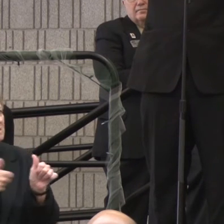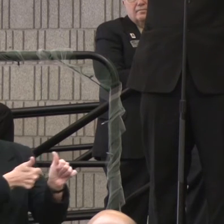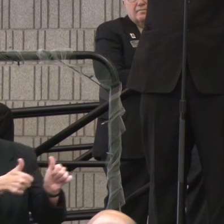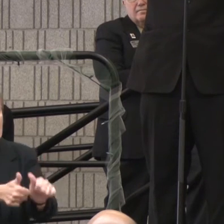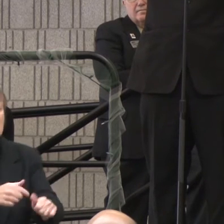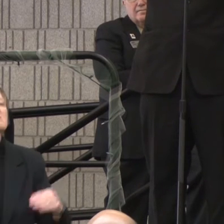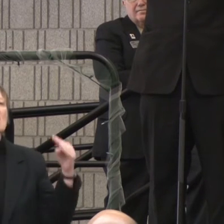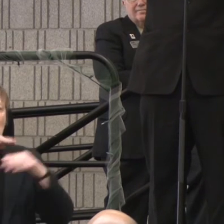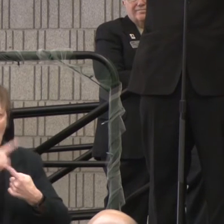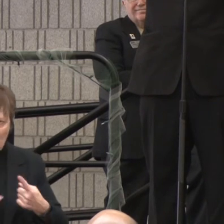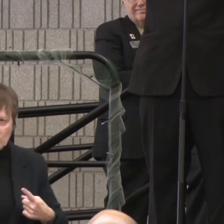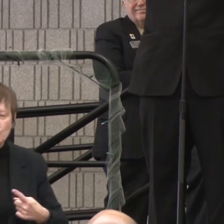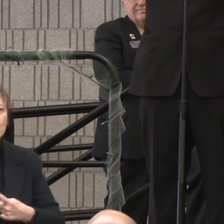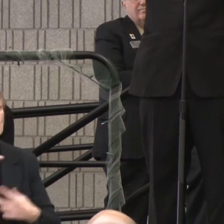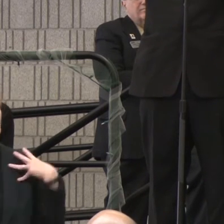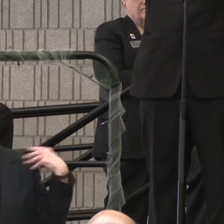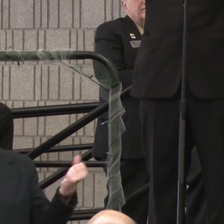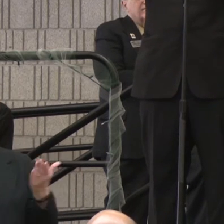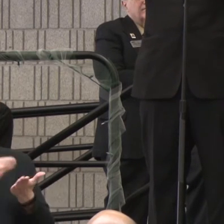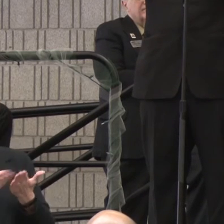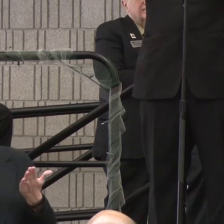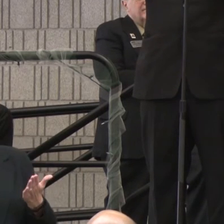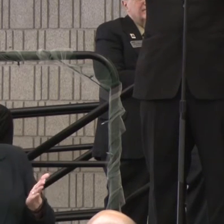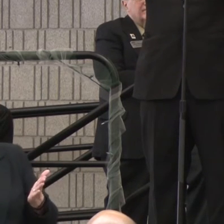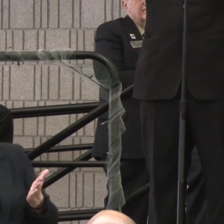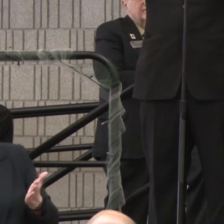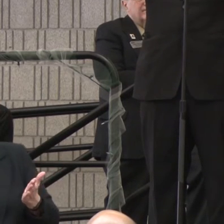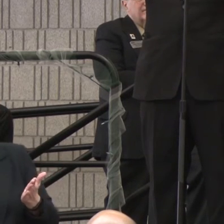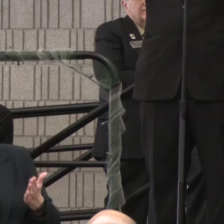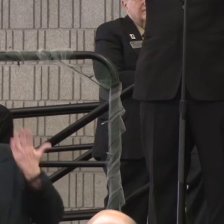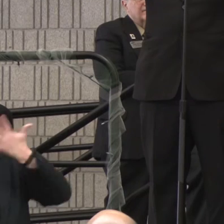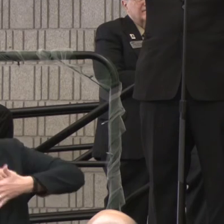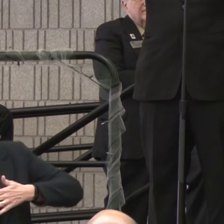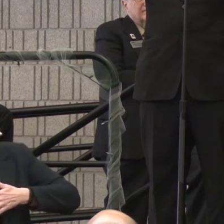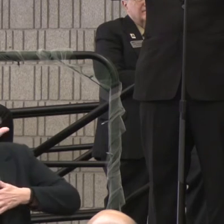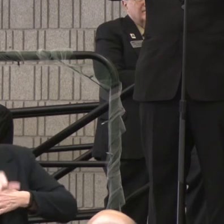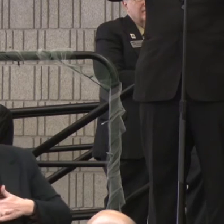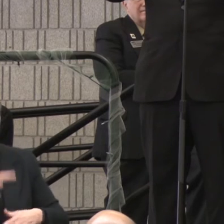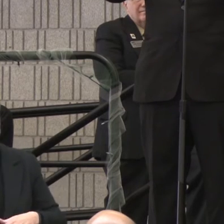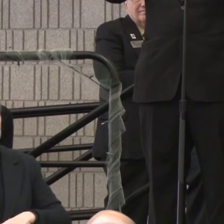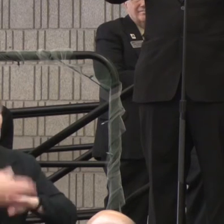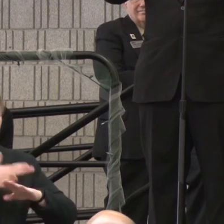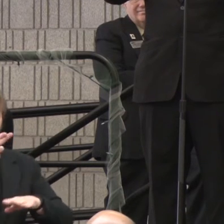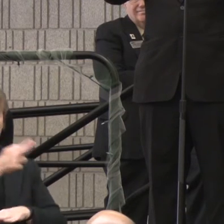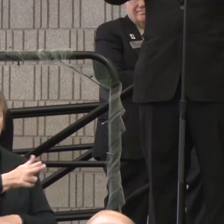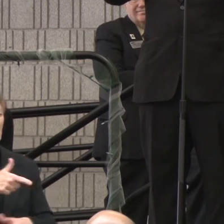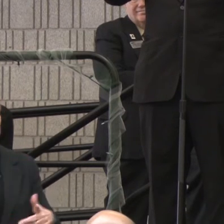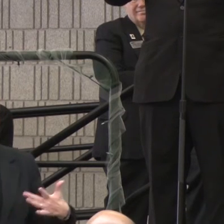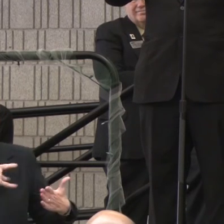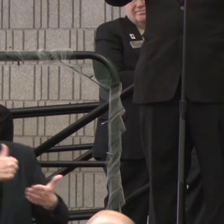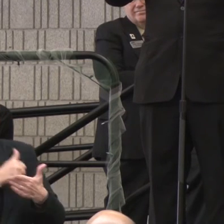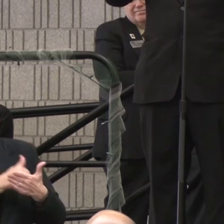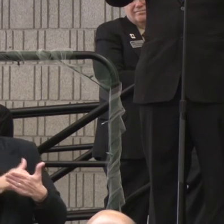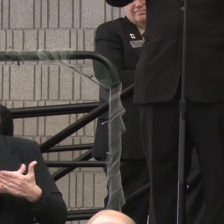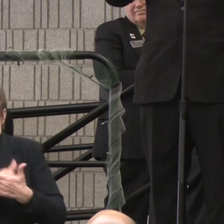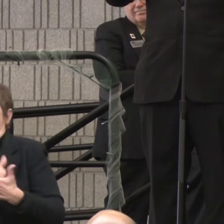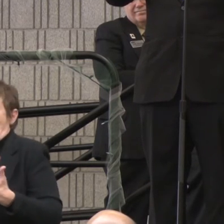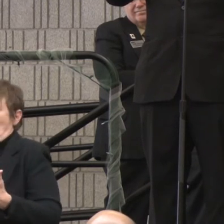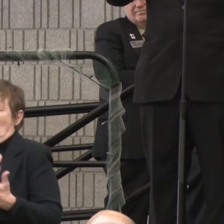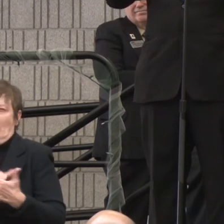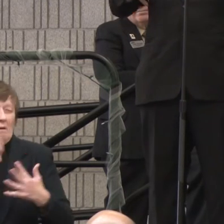lying to you. Courage is bought off-road in dark alleyways. Sons of guns jammed to arrhythmias. Sinister melodies